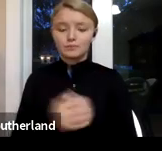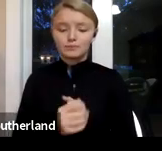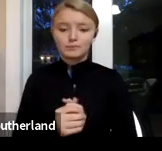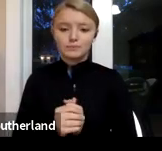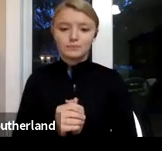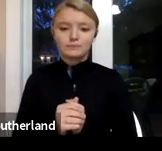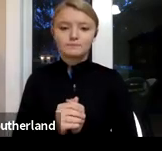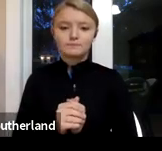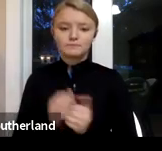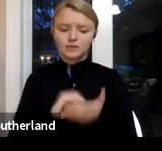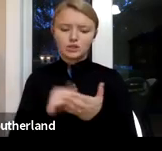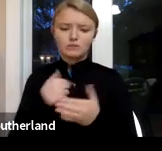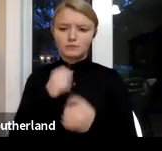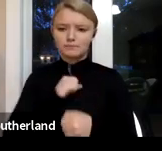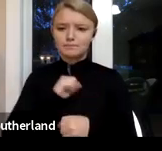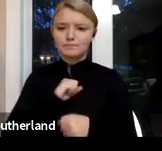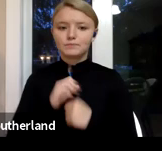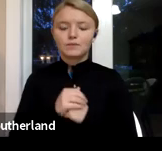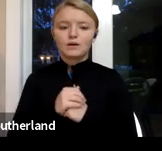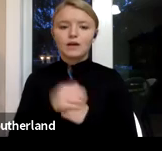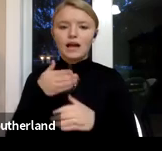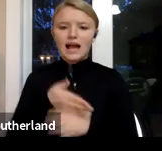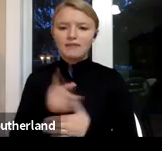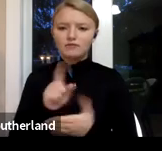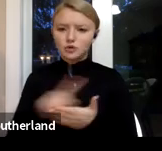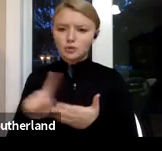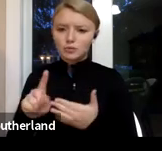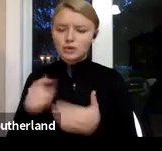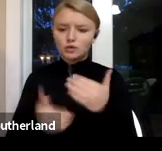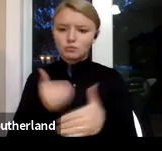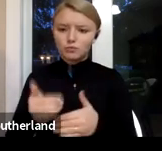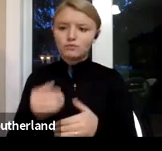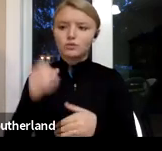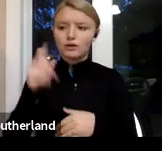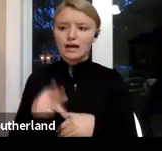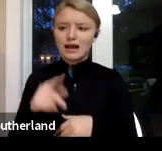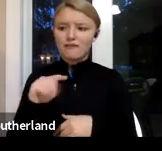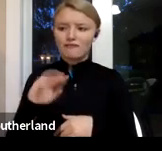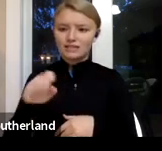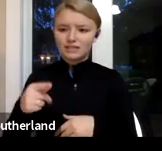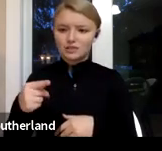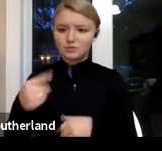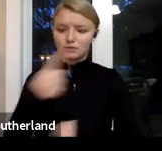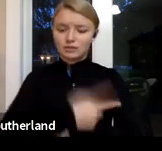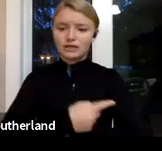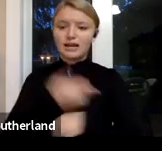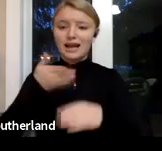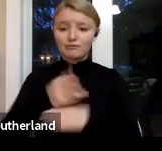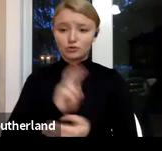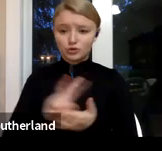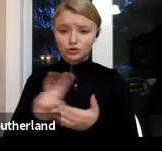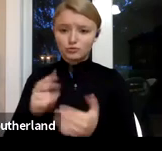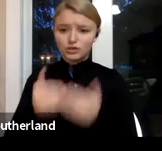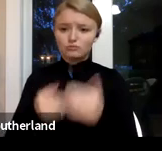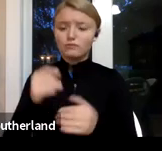excuse me. After a week, move to half of a teaspoon a day. And then after 2 weeks, move to 1 teaspoon a